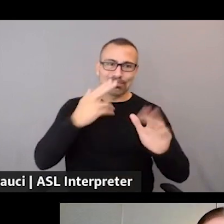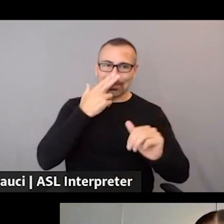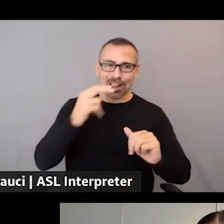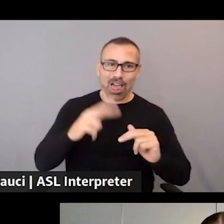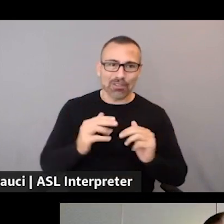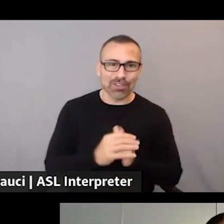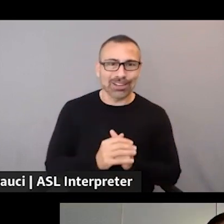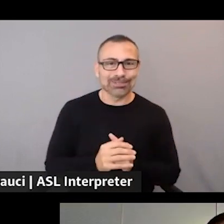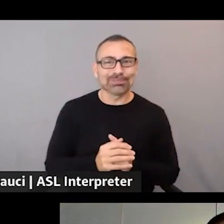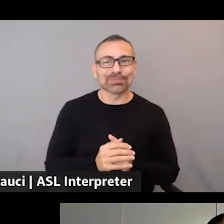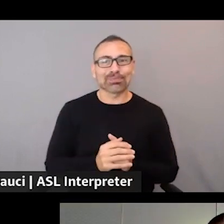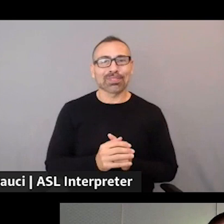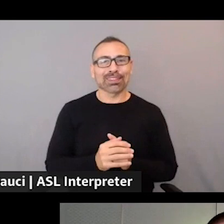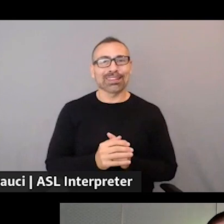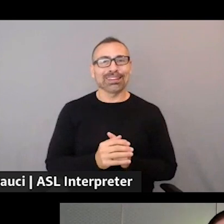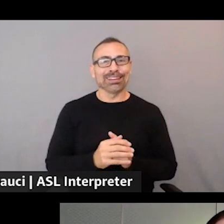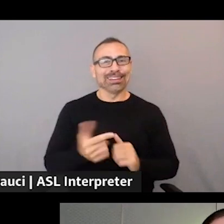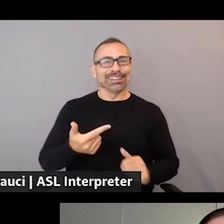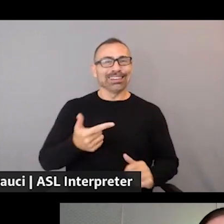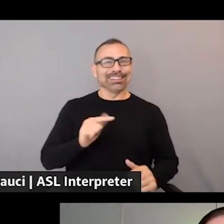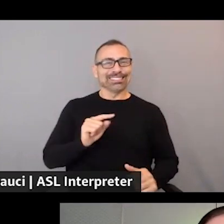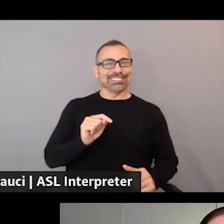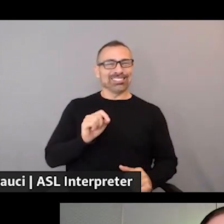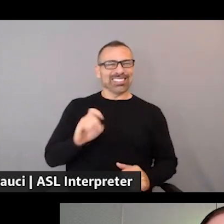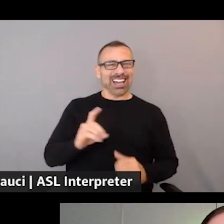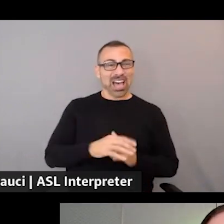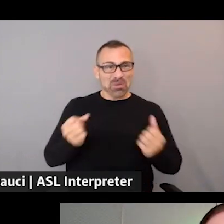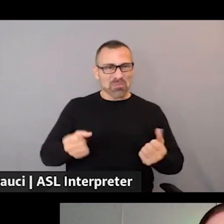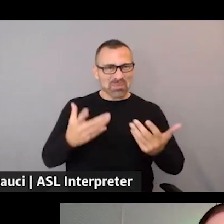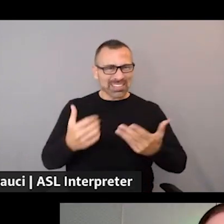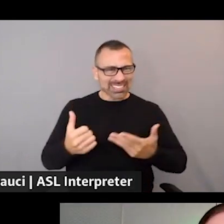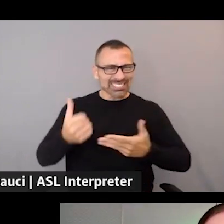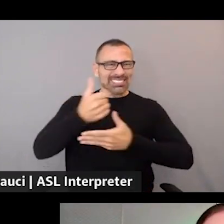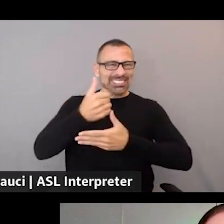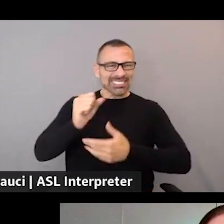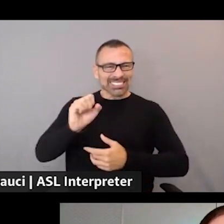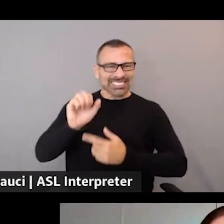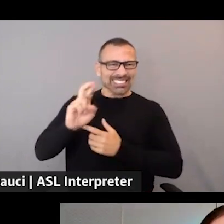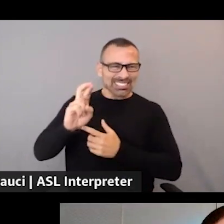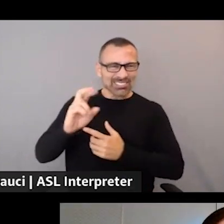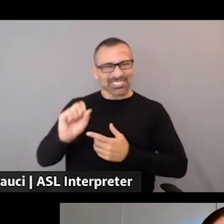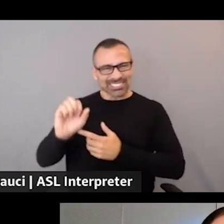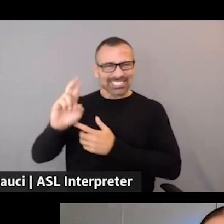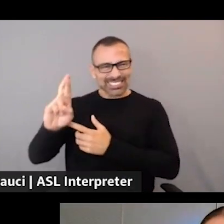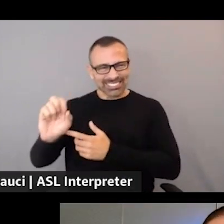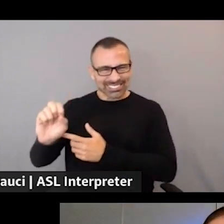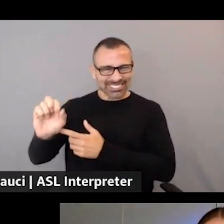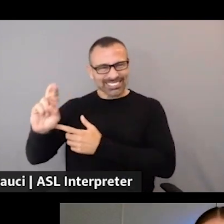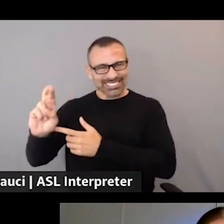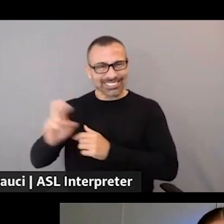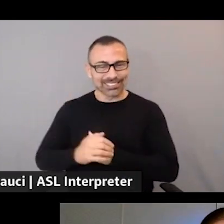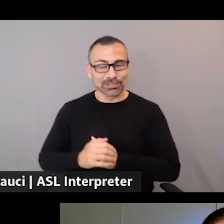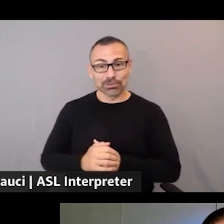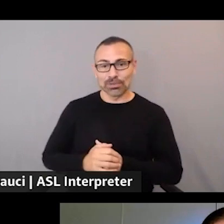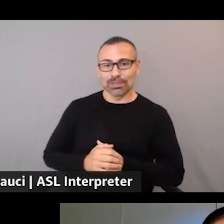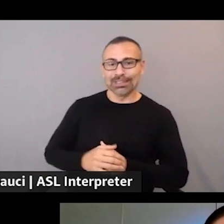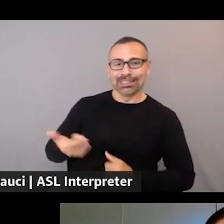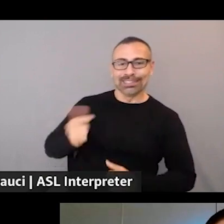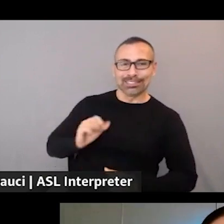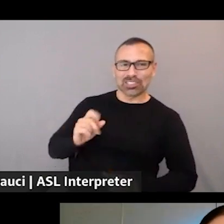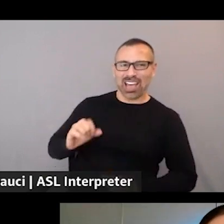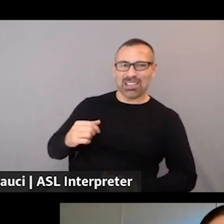of seniors on this call. Very cool. Old. We're old now. Yeah. I know. It's not a back